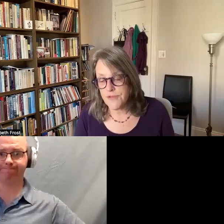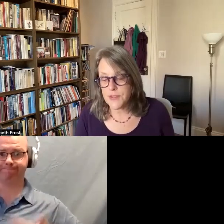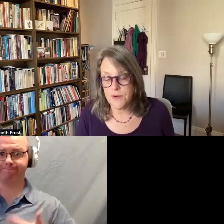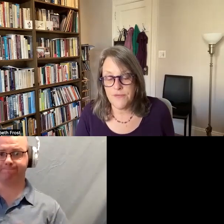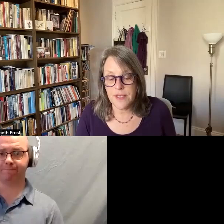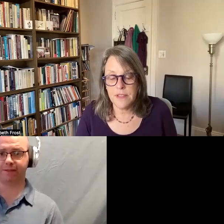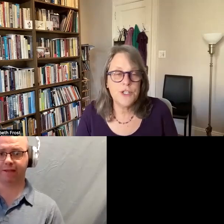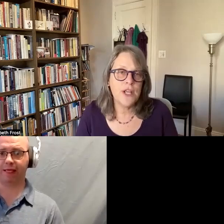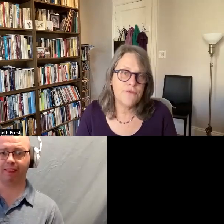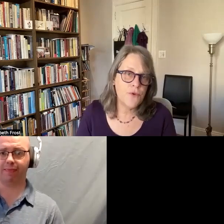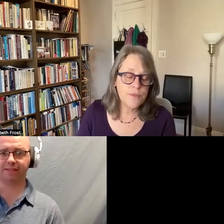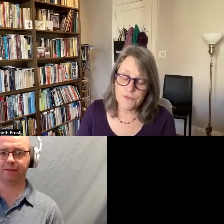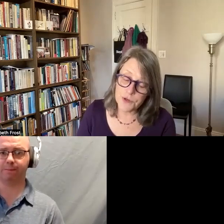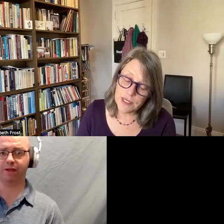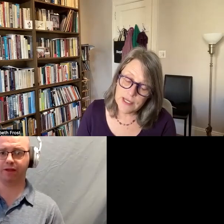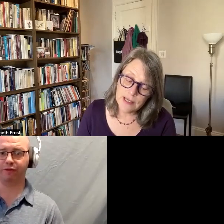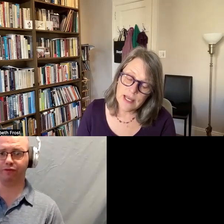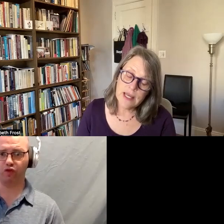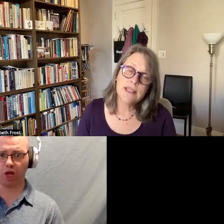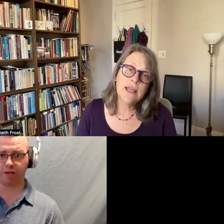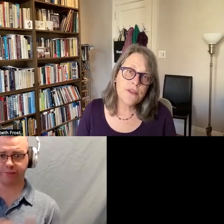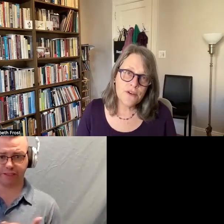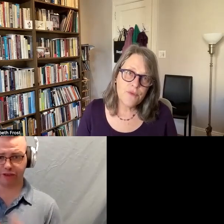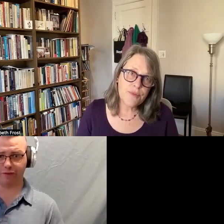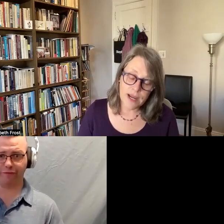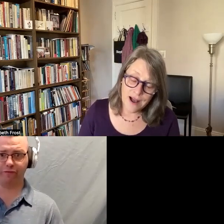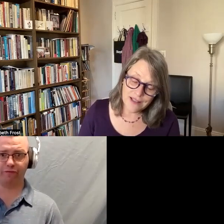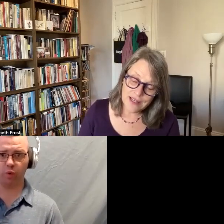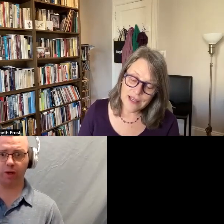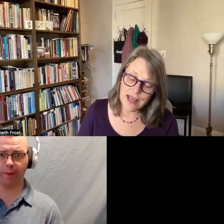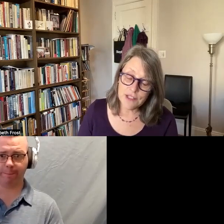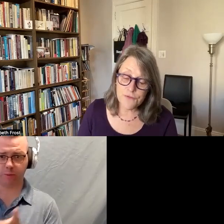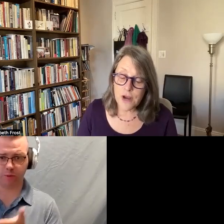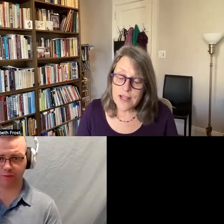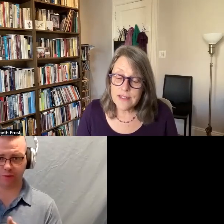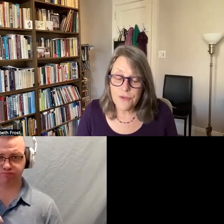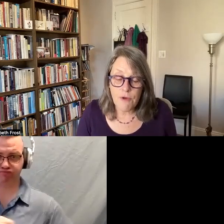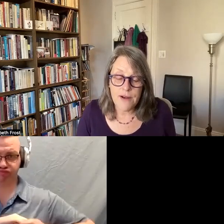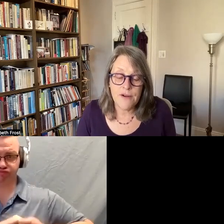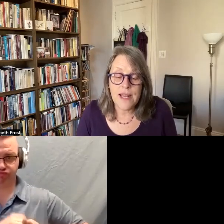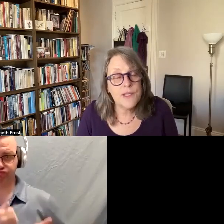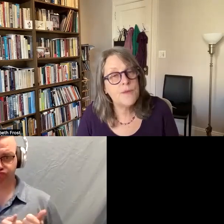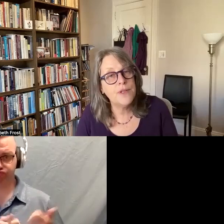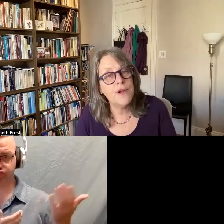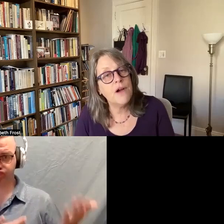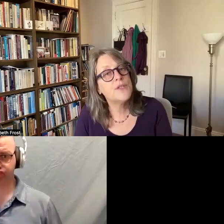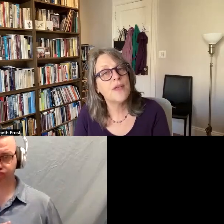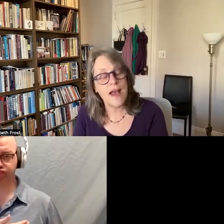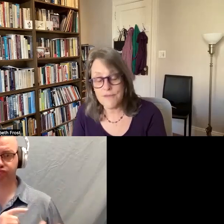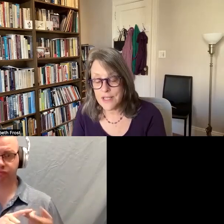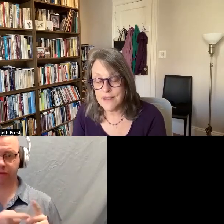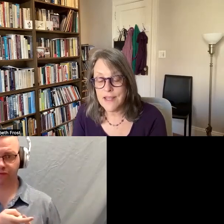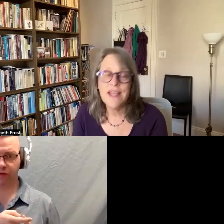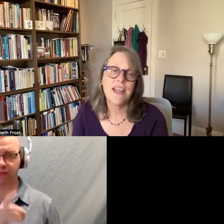Frost, Professor of English at Fordham University, together with my colleague and dear friend, the writer and disability